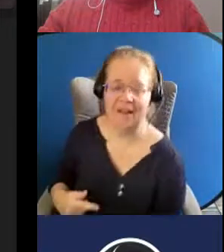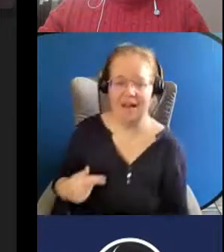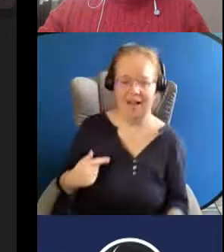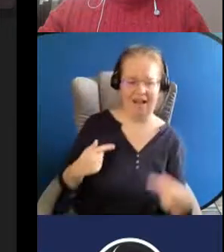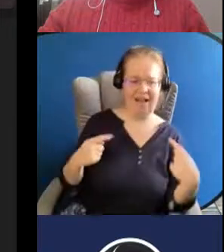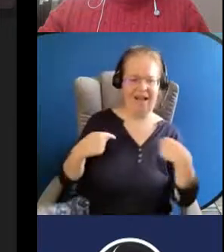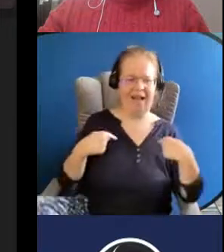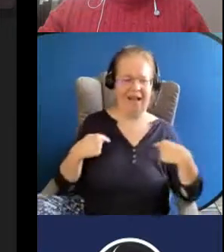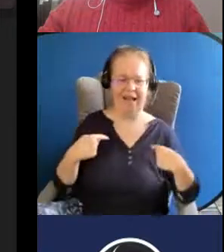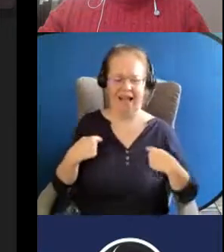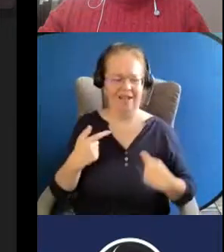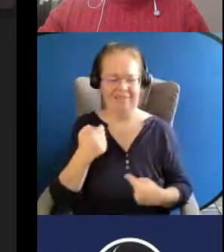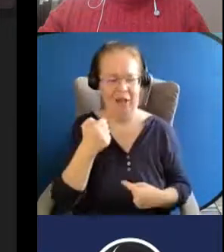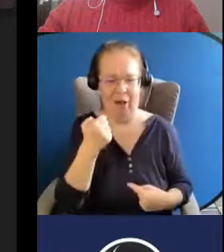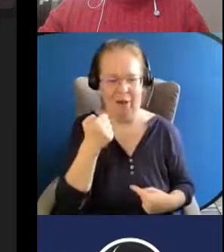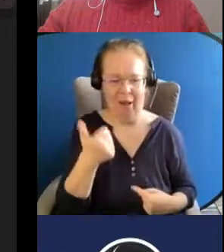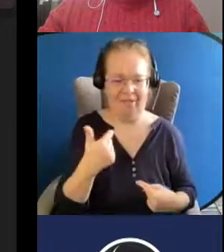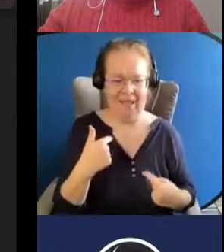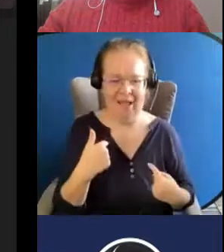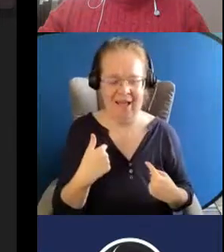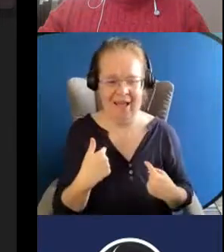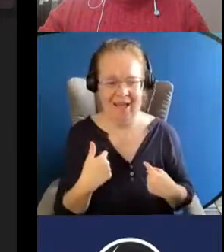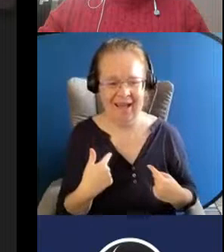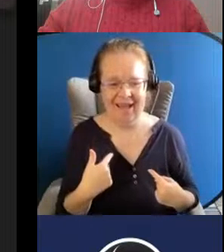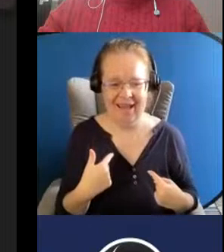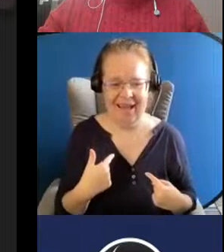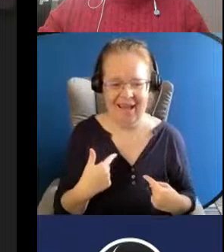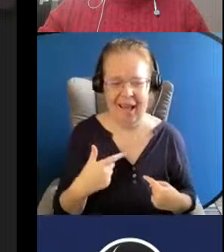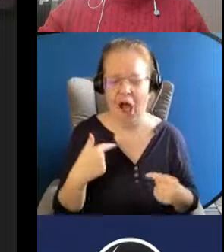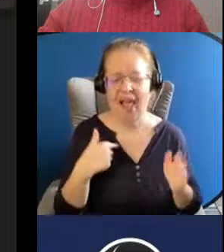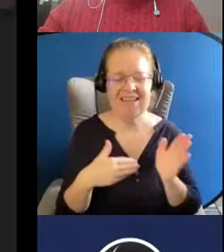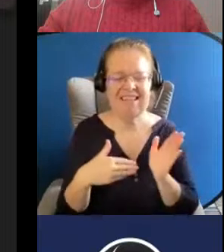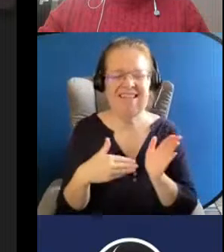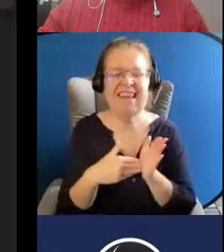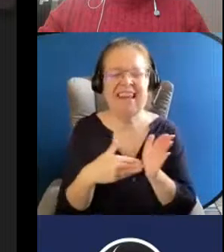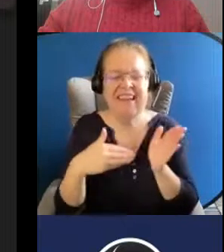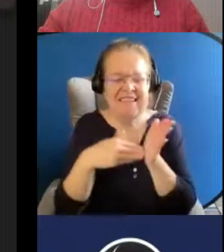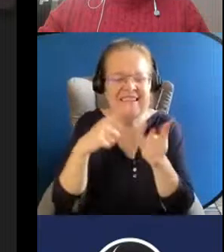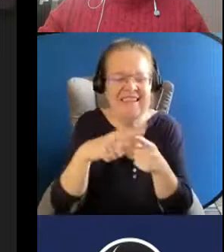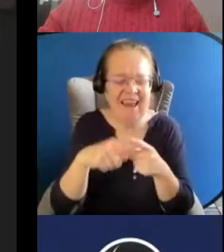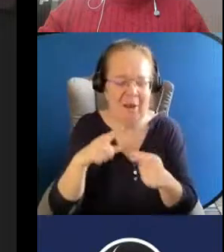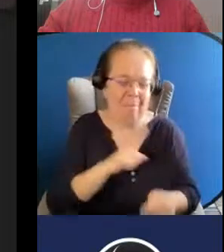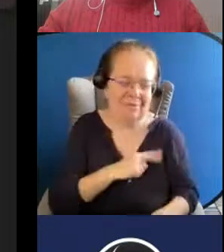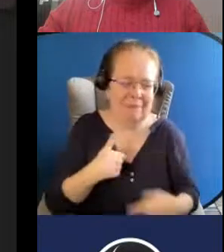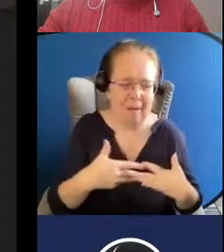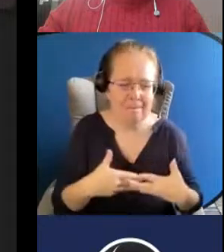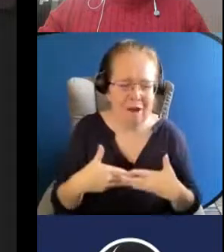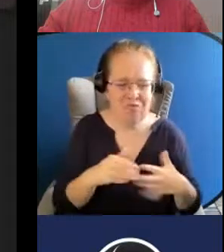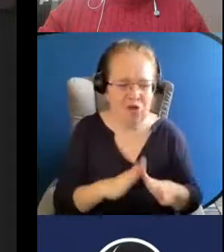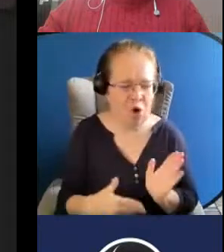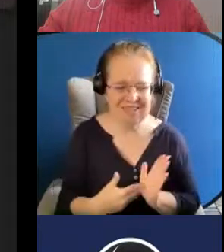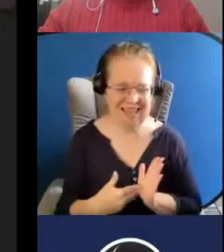the minority in the room. The Americans, we'd say Windows Z, Windows Z, and